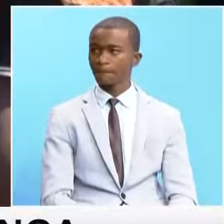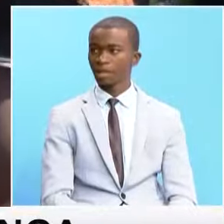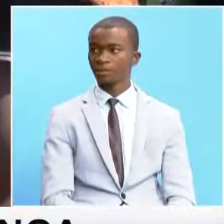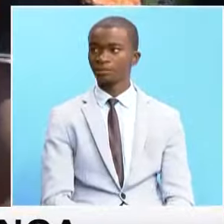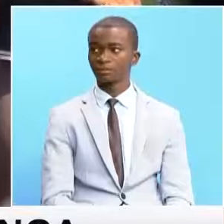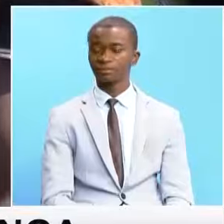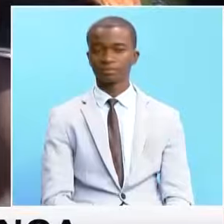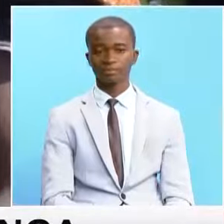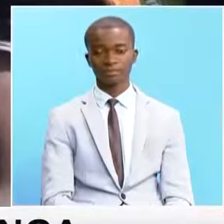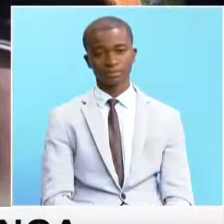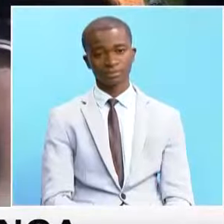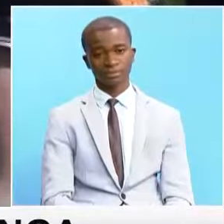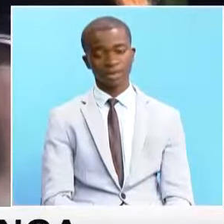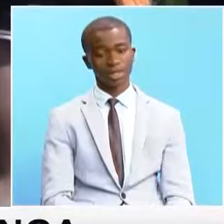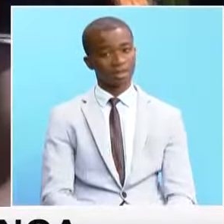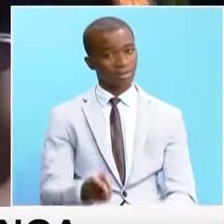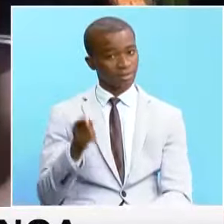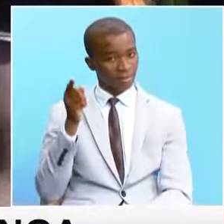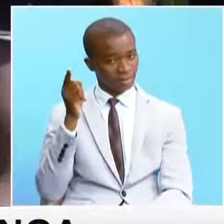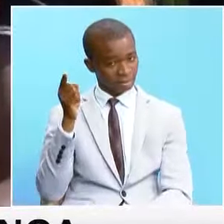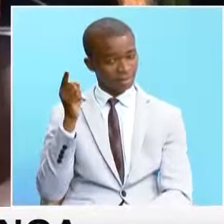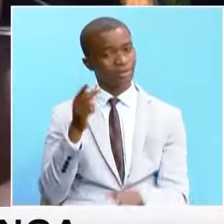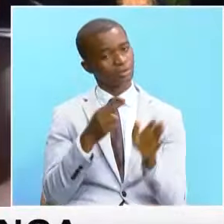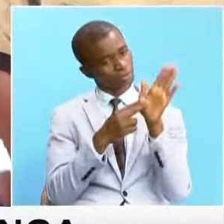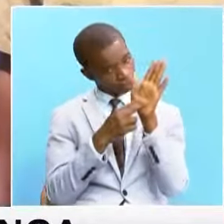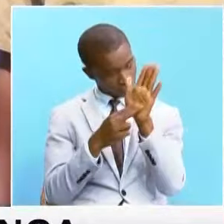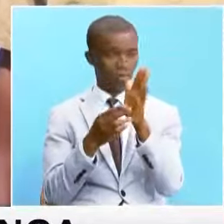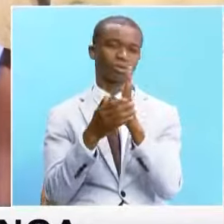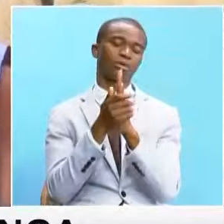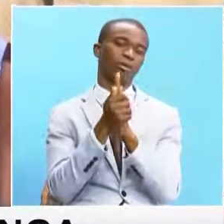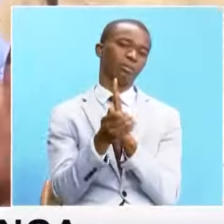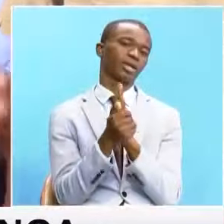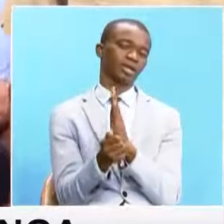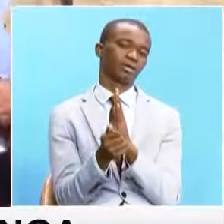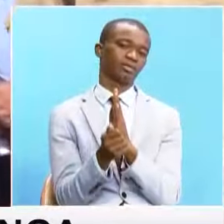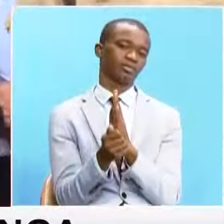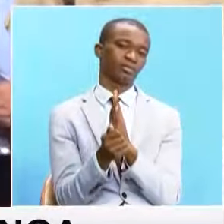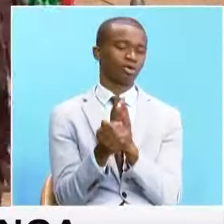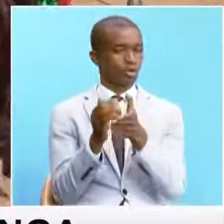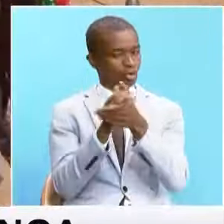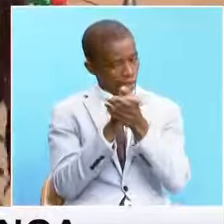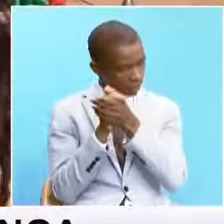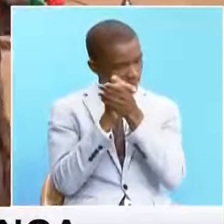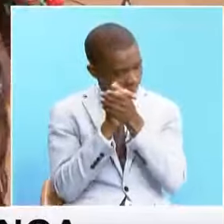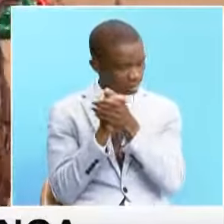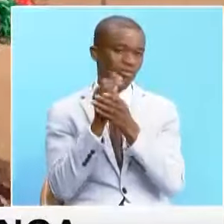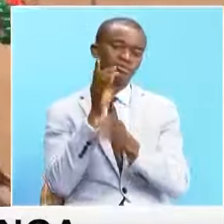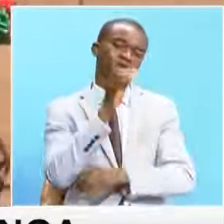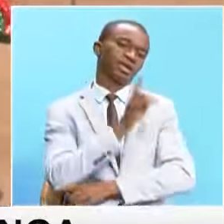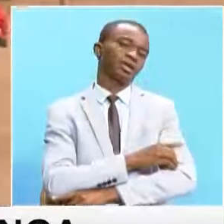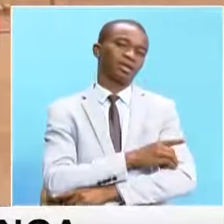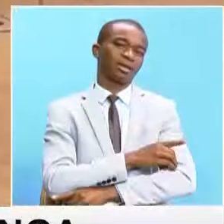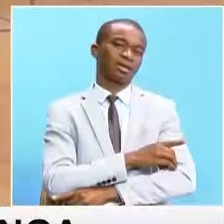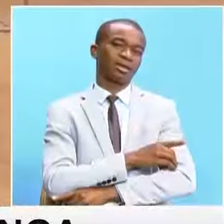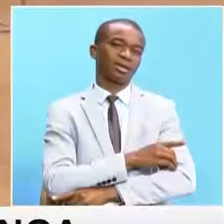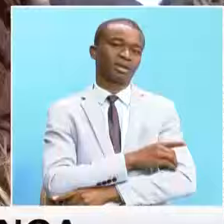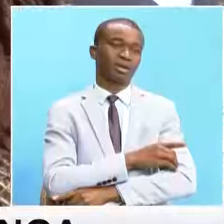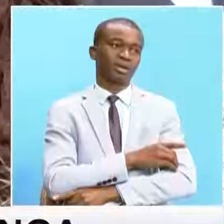He showcased his talent during this year's Cooperative Day, which was held in Mpika District in Muchinga Province. Patrick Chanda